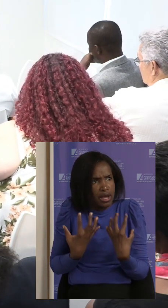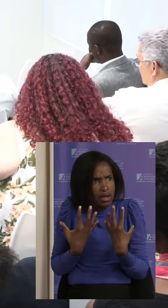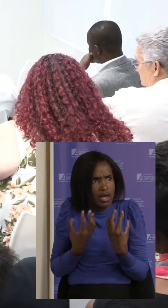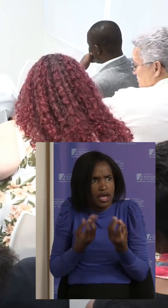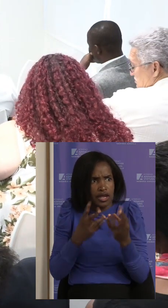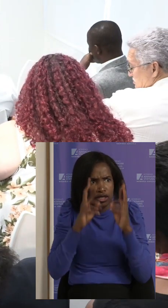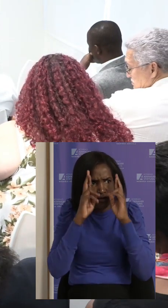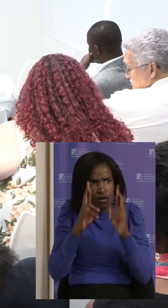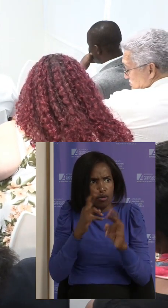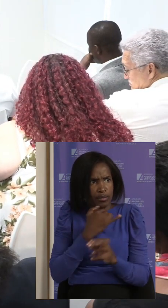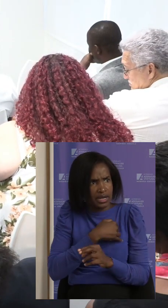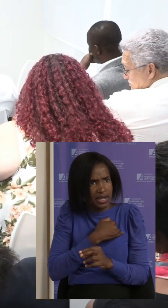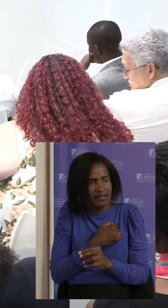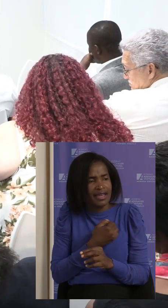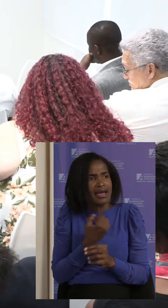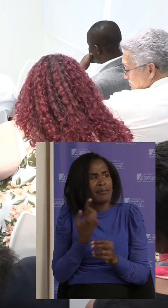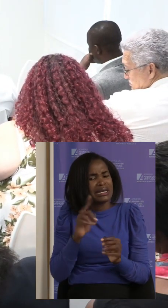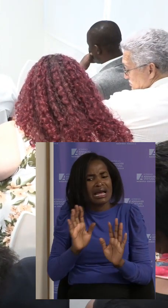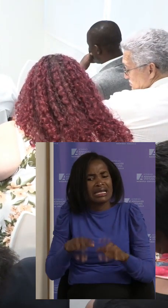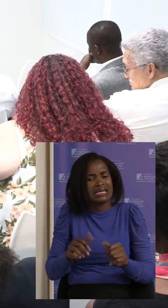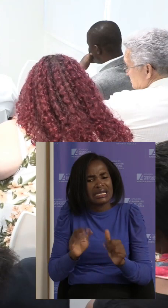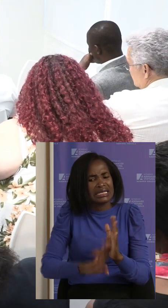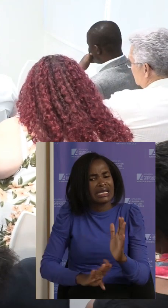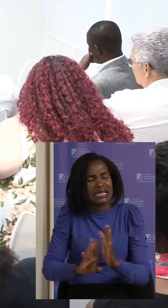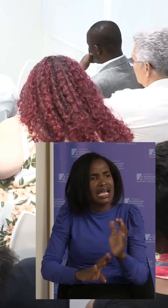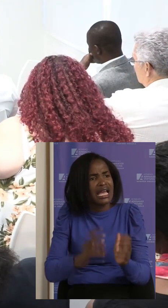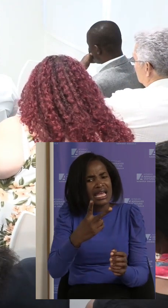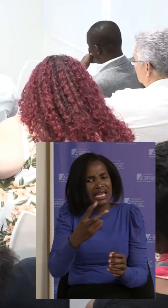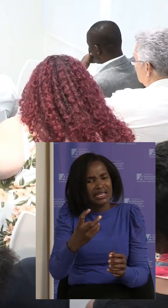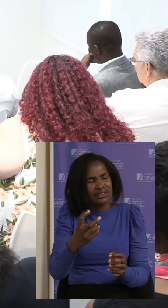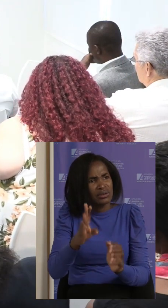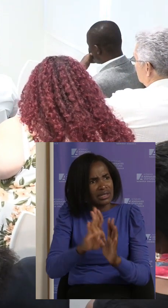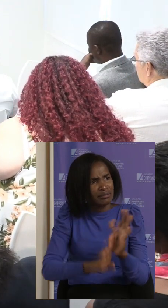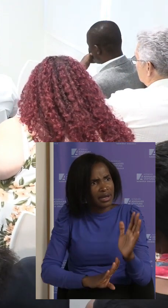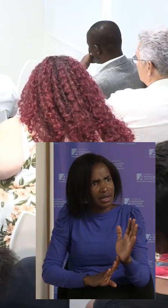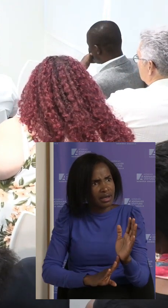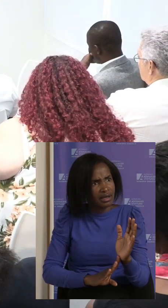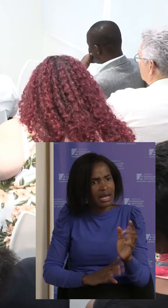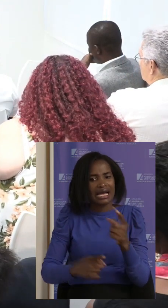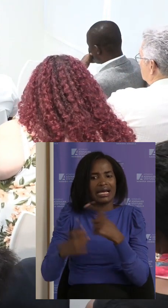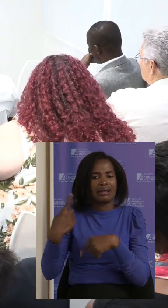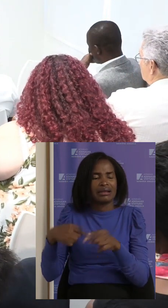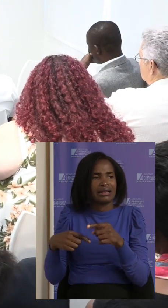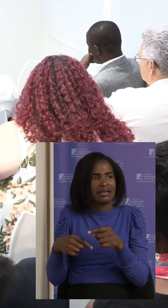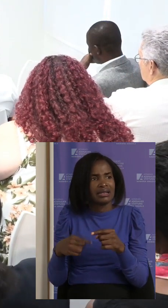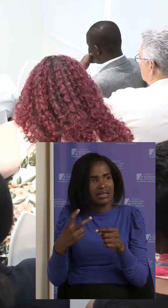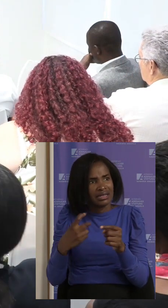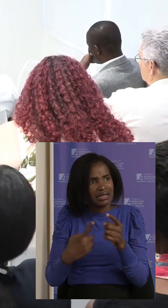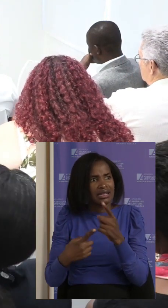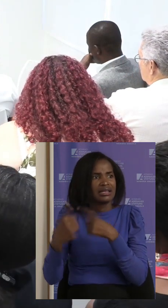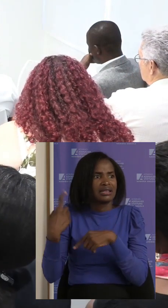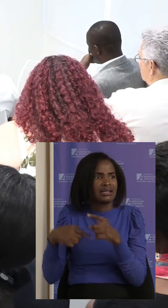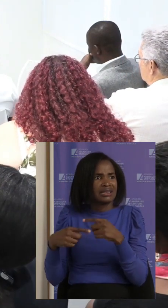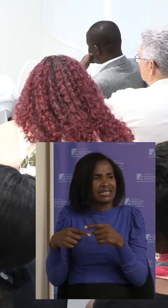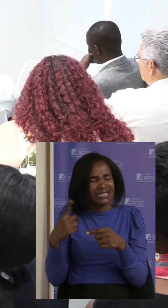hope in life. How can you have 20 of them repeat? You know, they get a